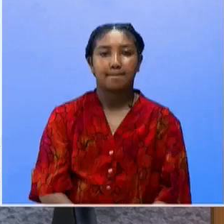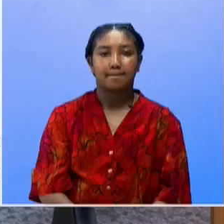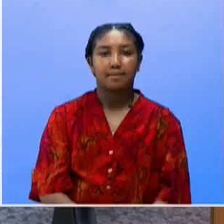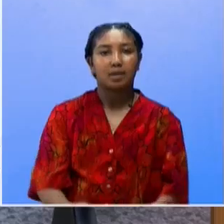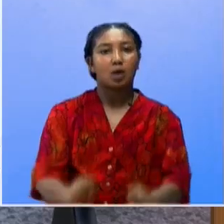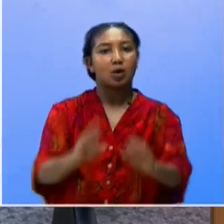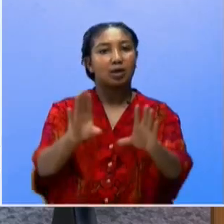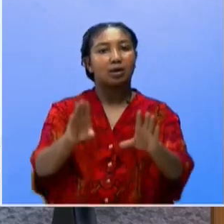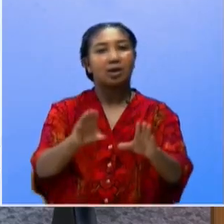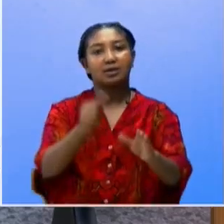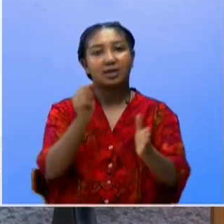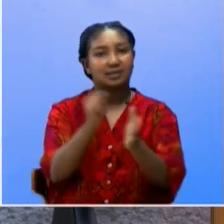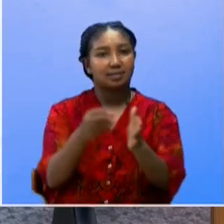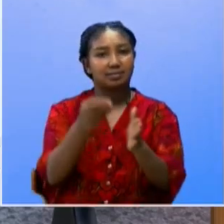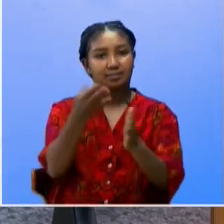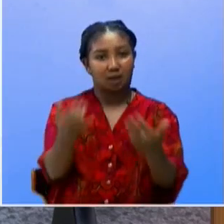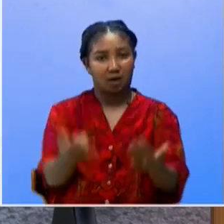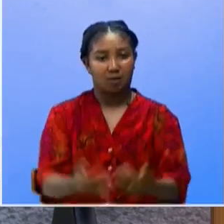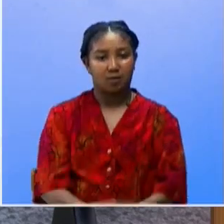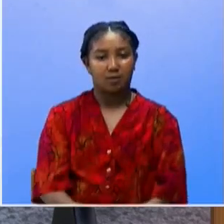Okay, let me give you another example here.